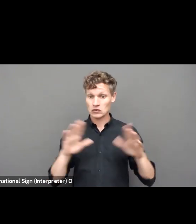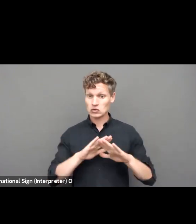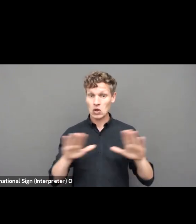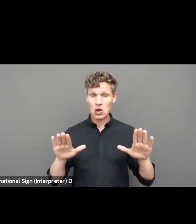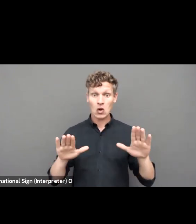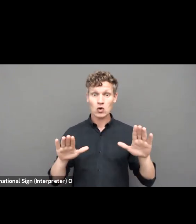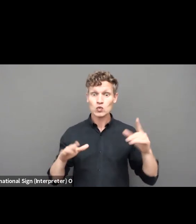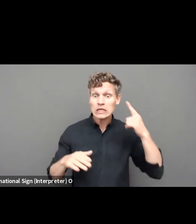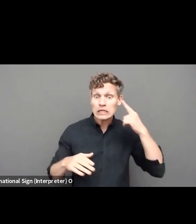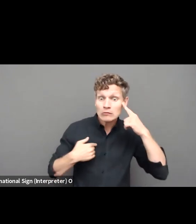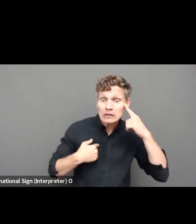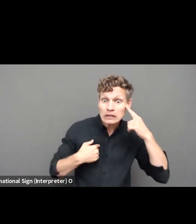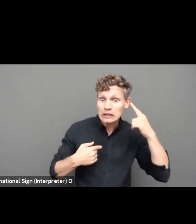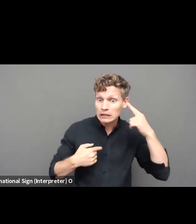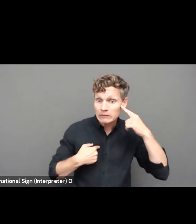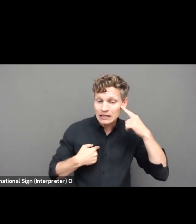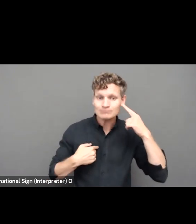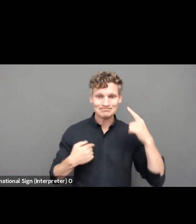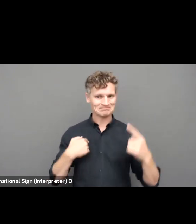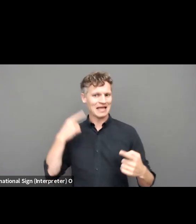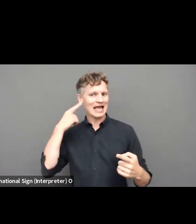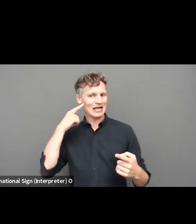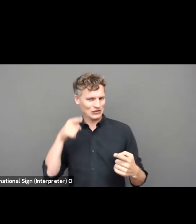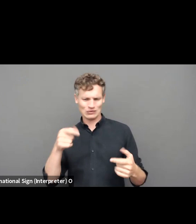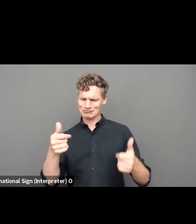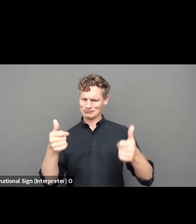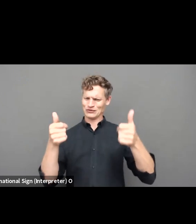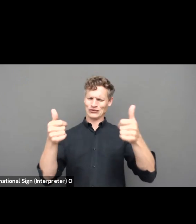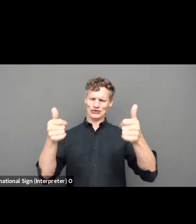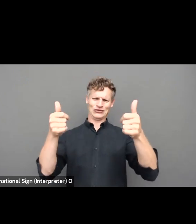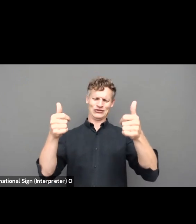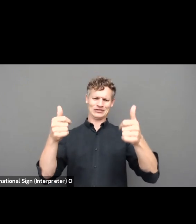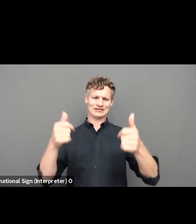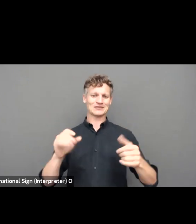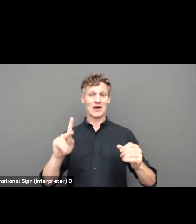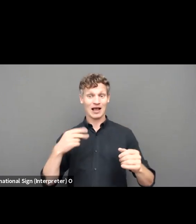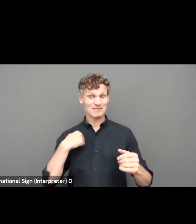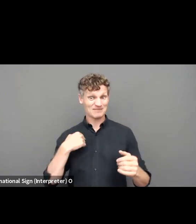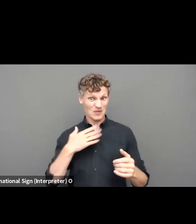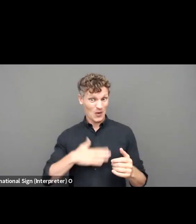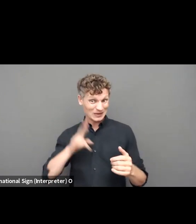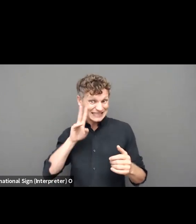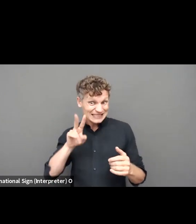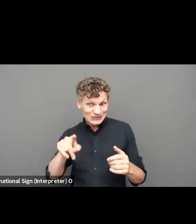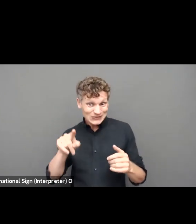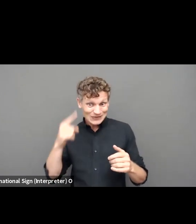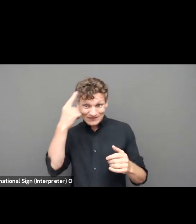now? I can hear you now, sir. Lovely Very to hear good. your voice. We'd love to see your face as well.